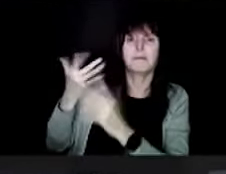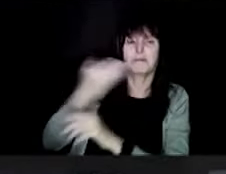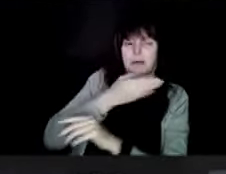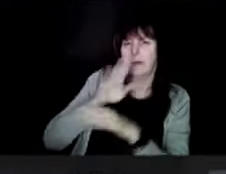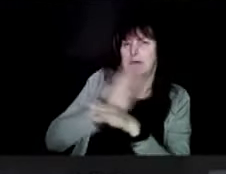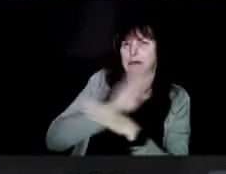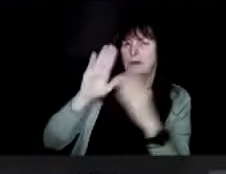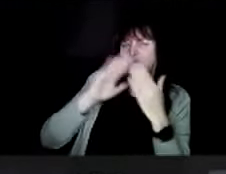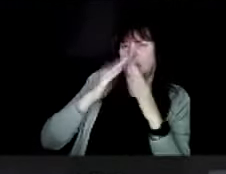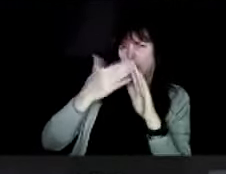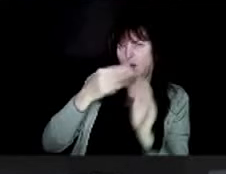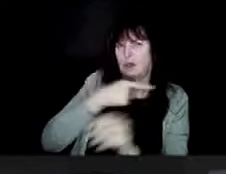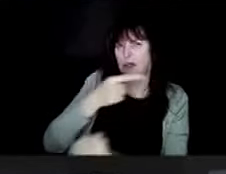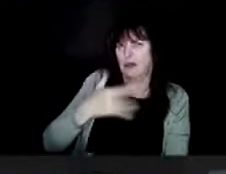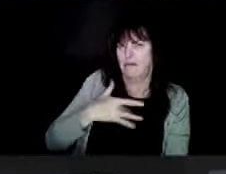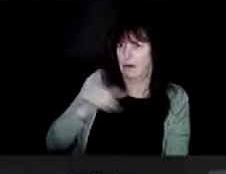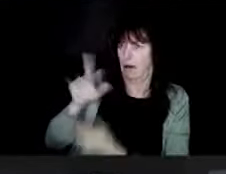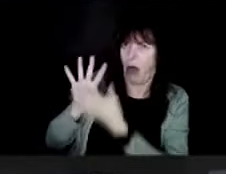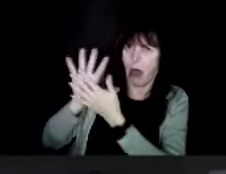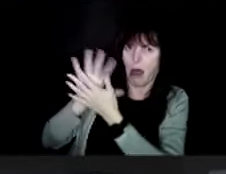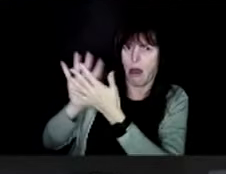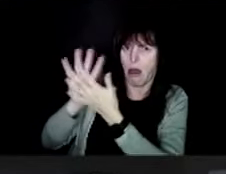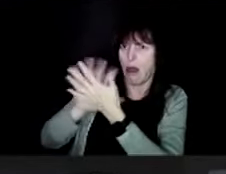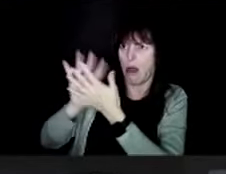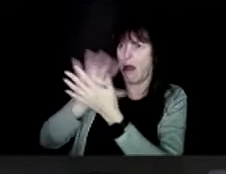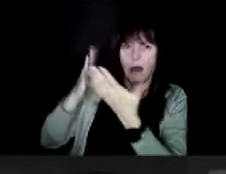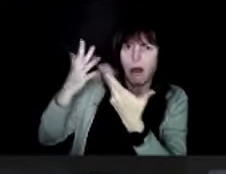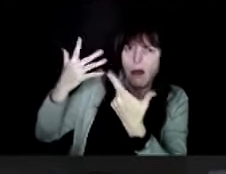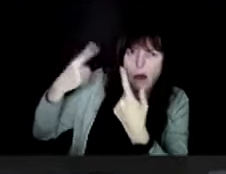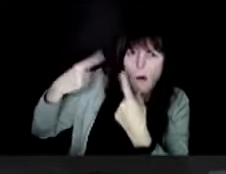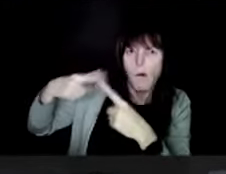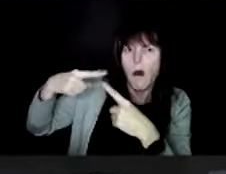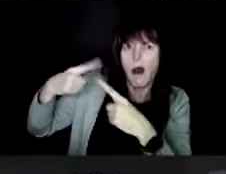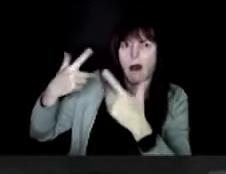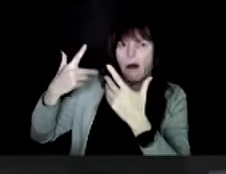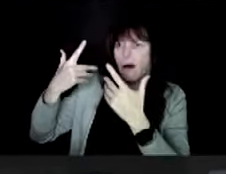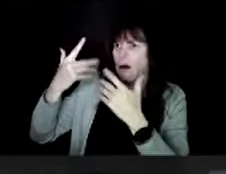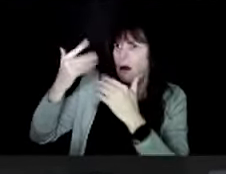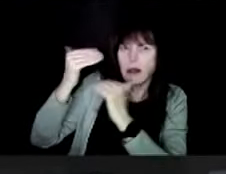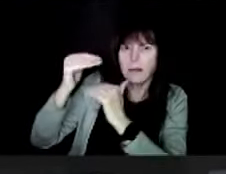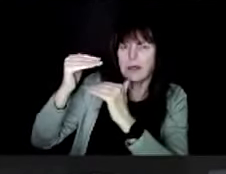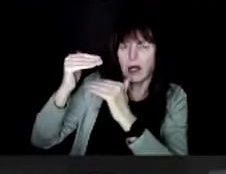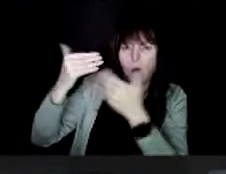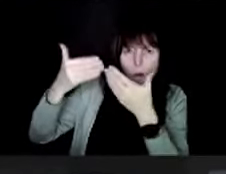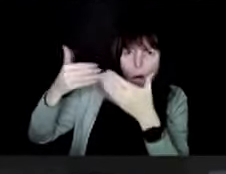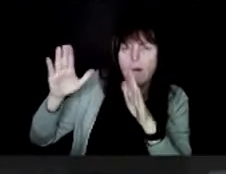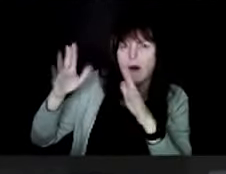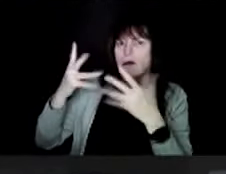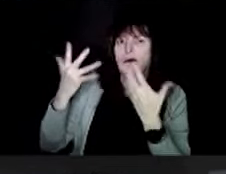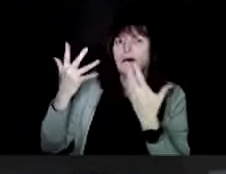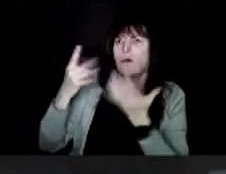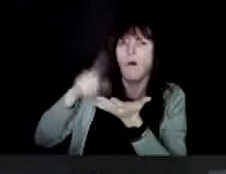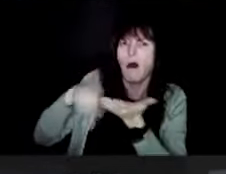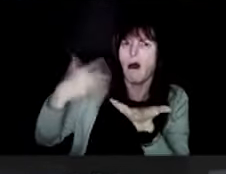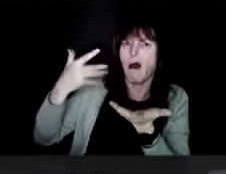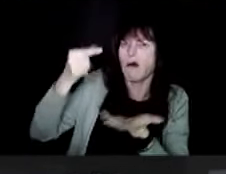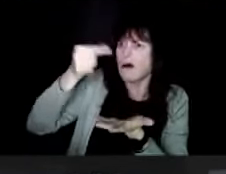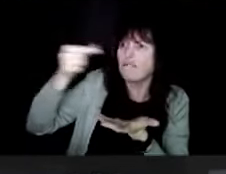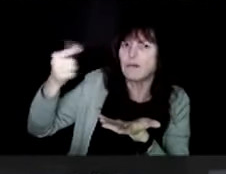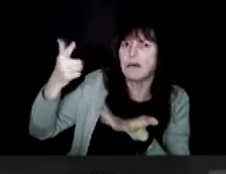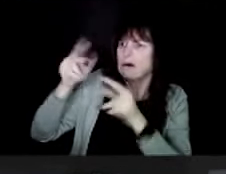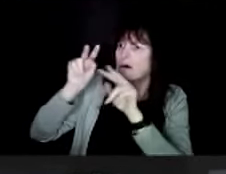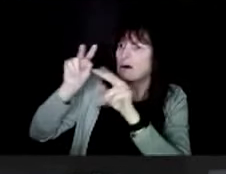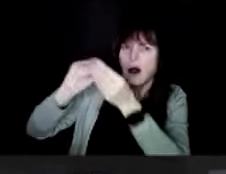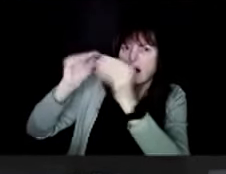when restrictions are going to lift or what specific metrics you and the government are watching to even make that decision. So what can you tell